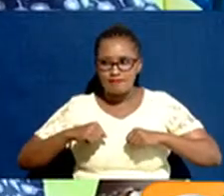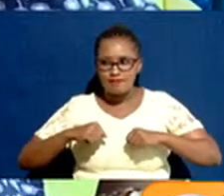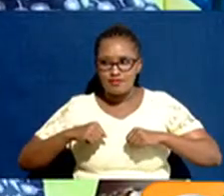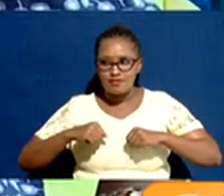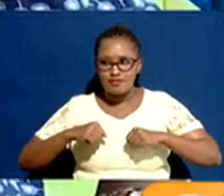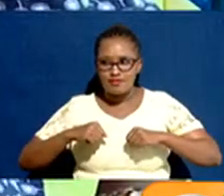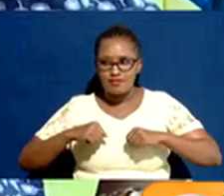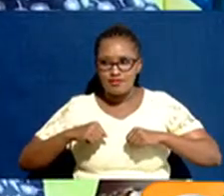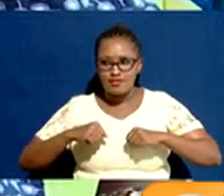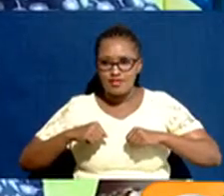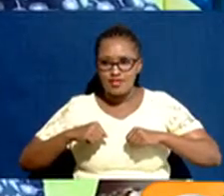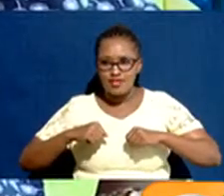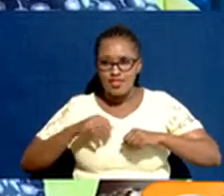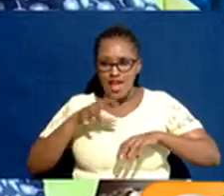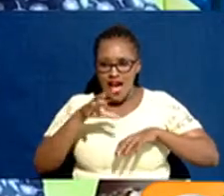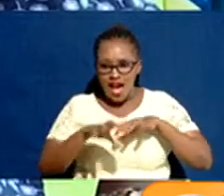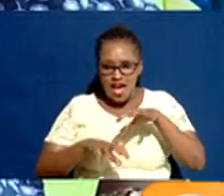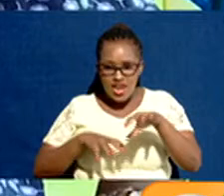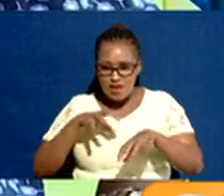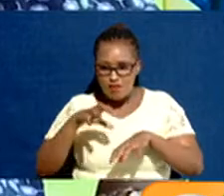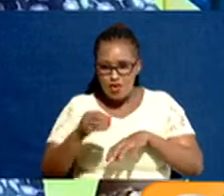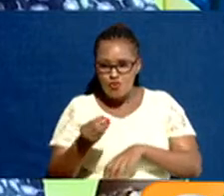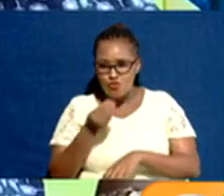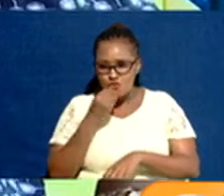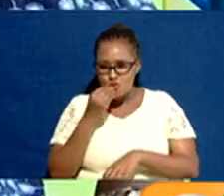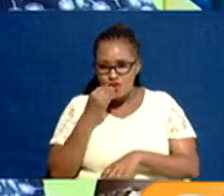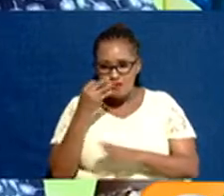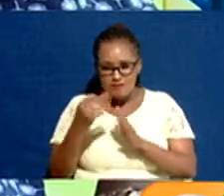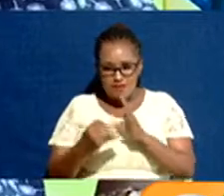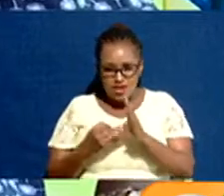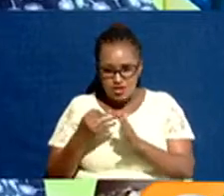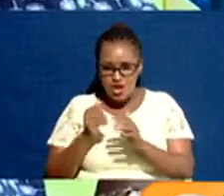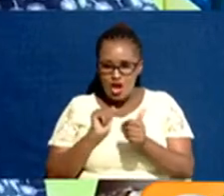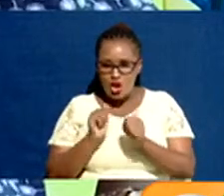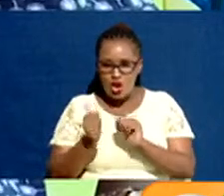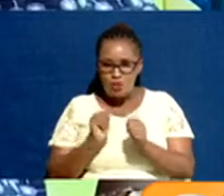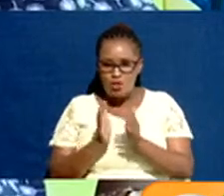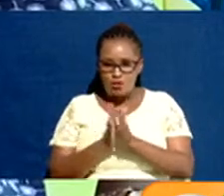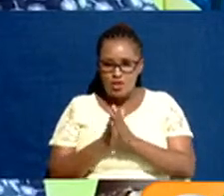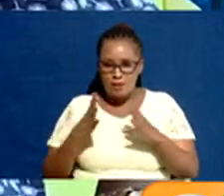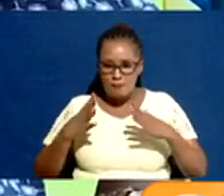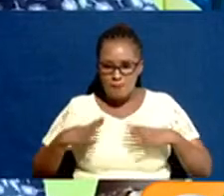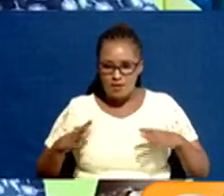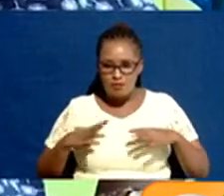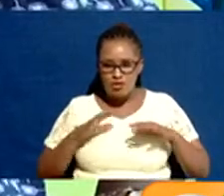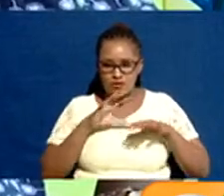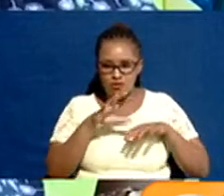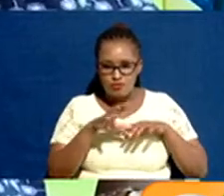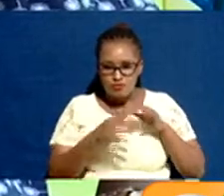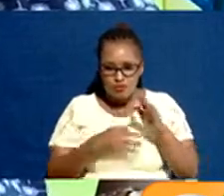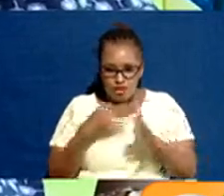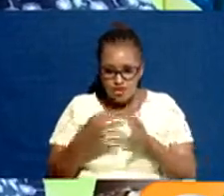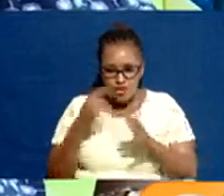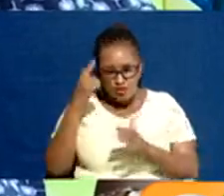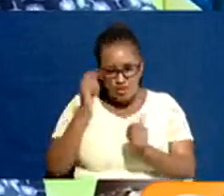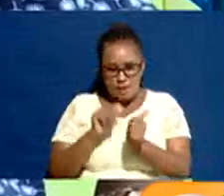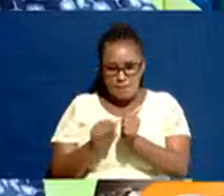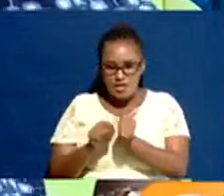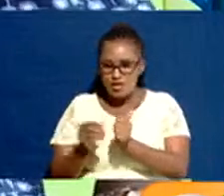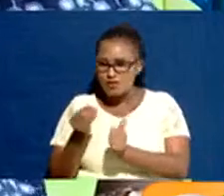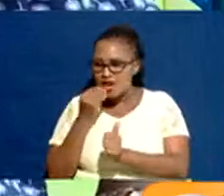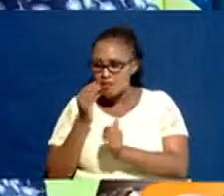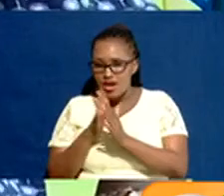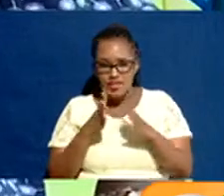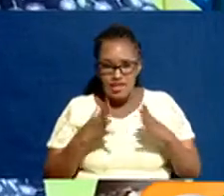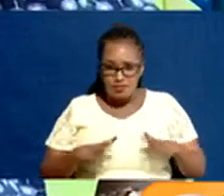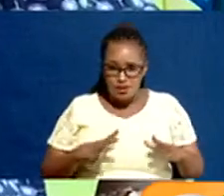The animal feeds millers are competing with human beings for maize for the animals. So